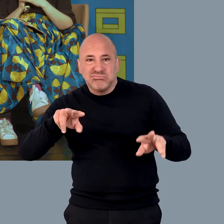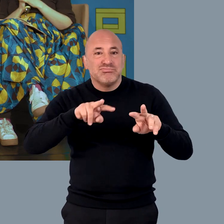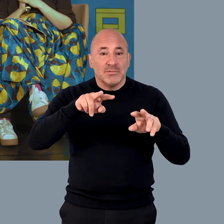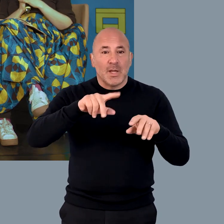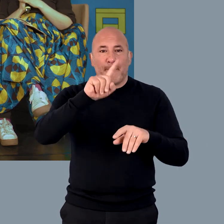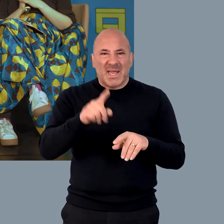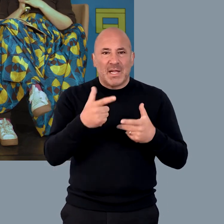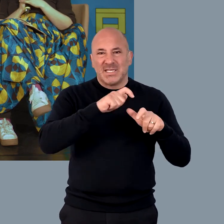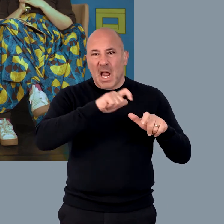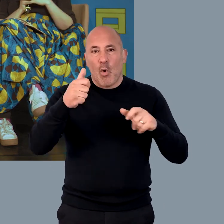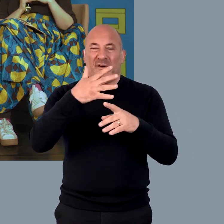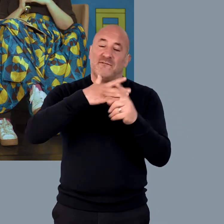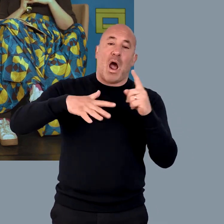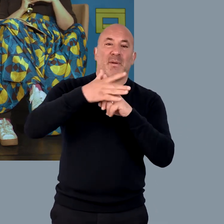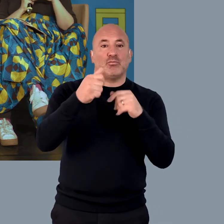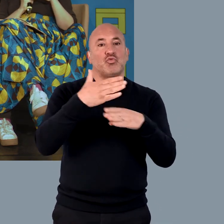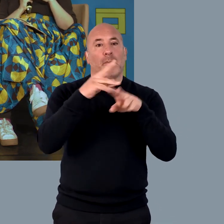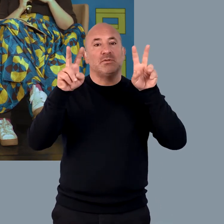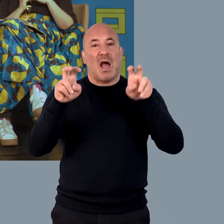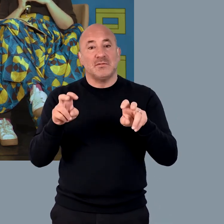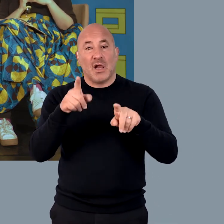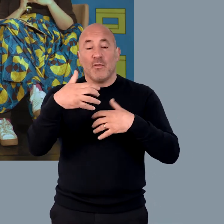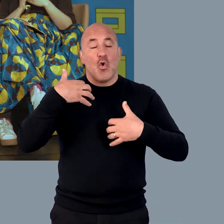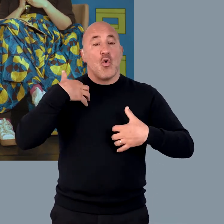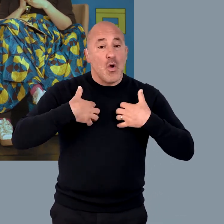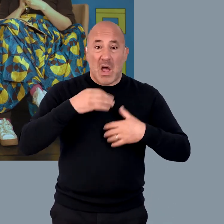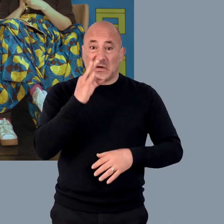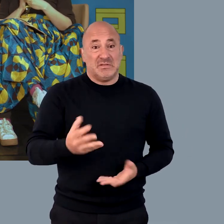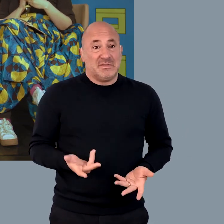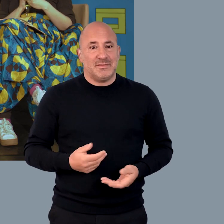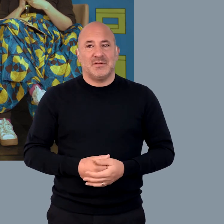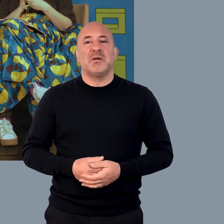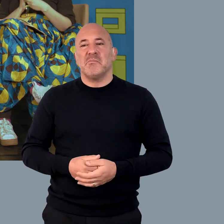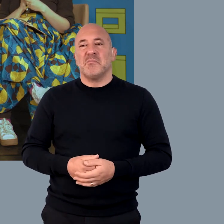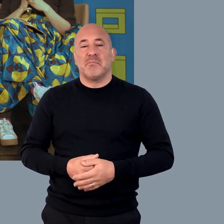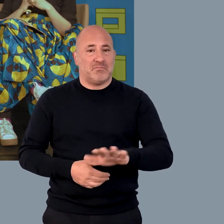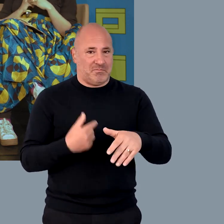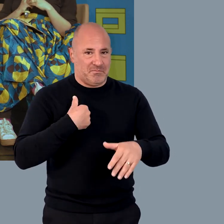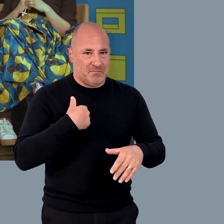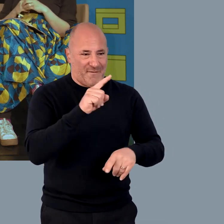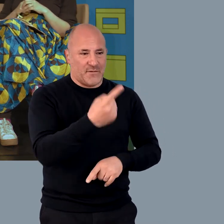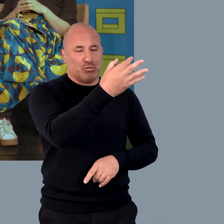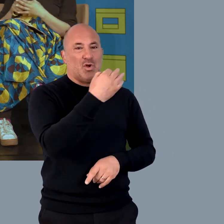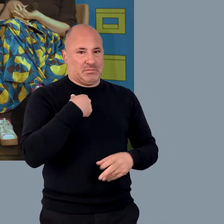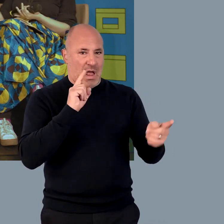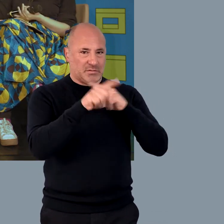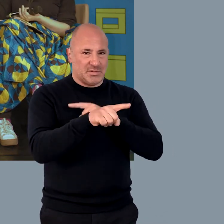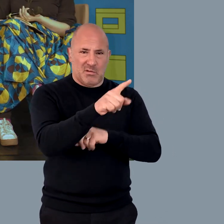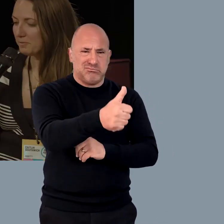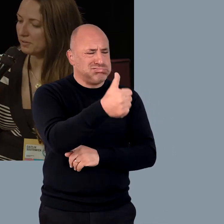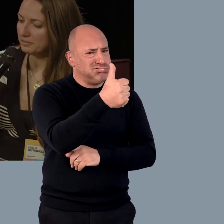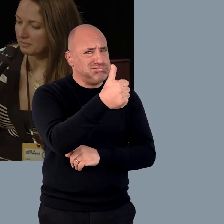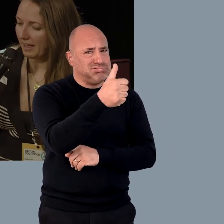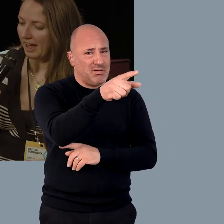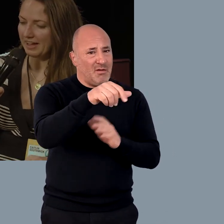use social media and find people with sustainability or environment in their job title. And if they're interested, just ask. And